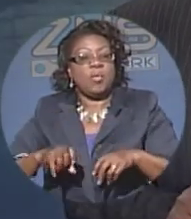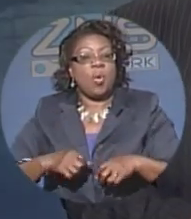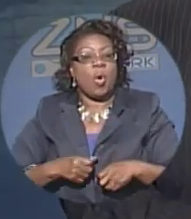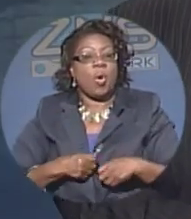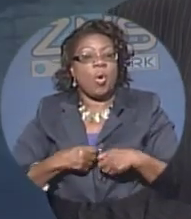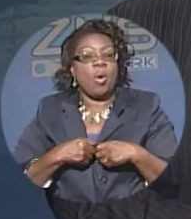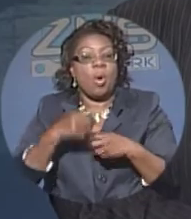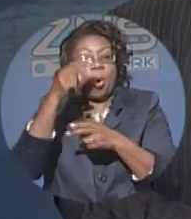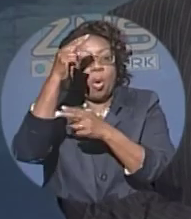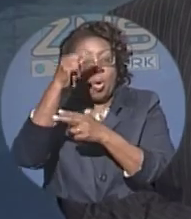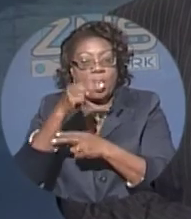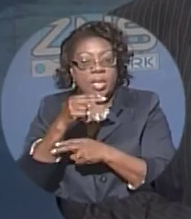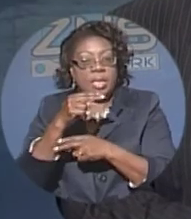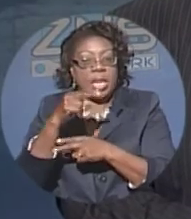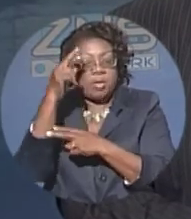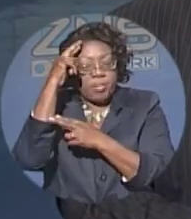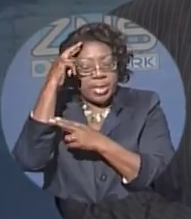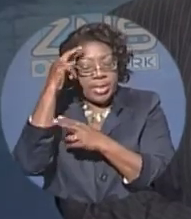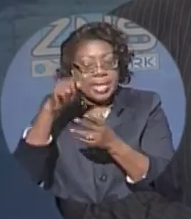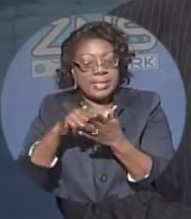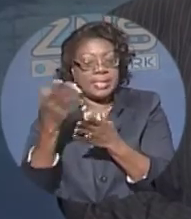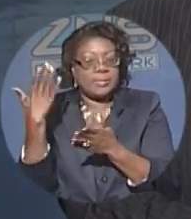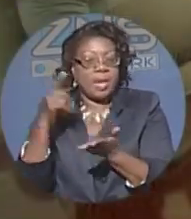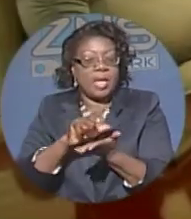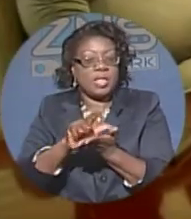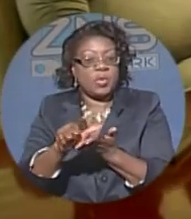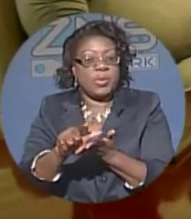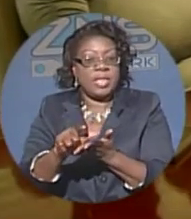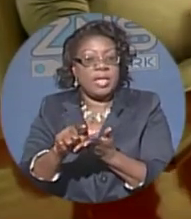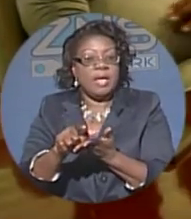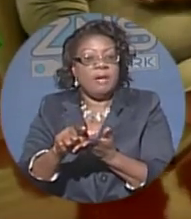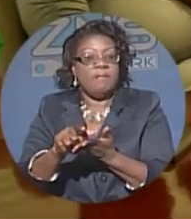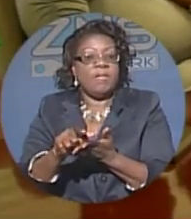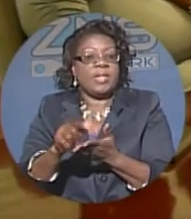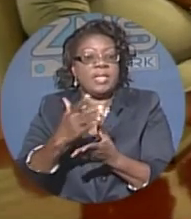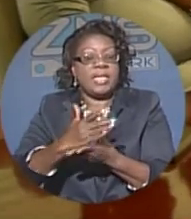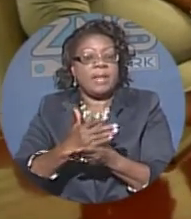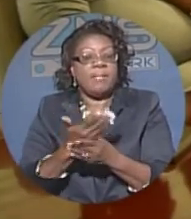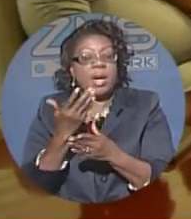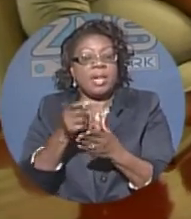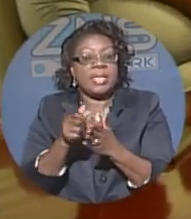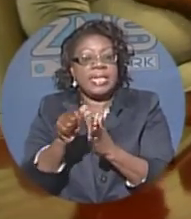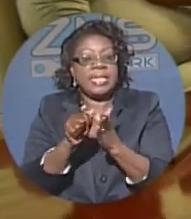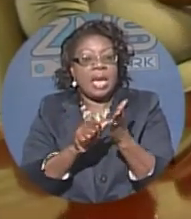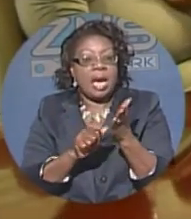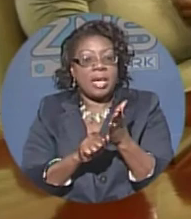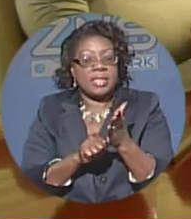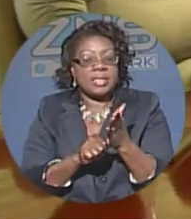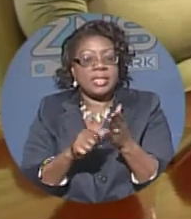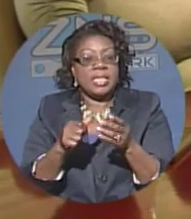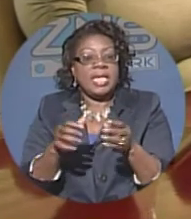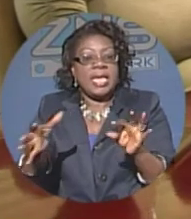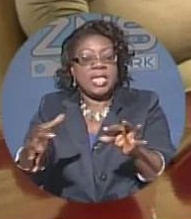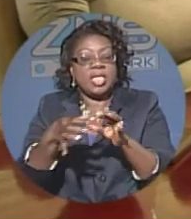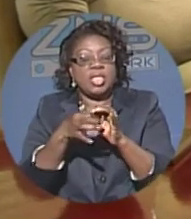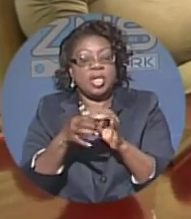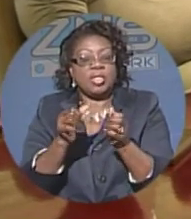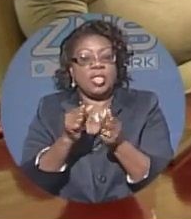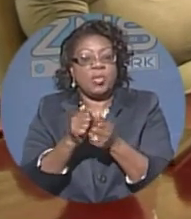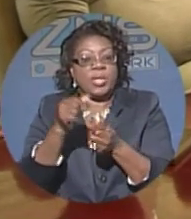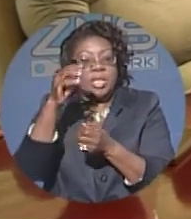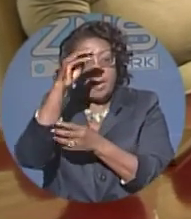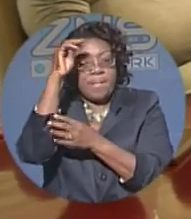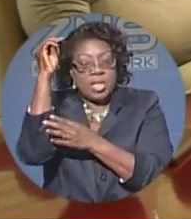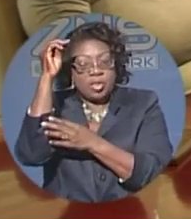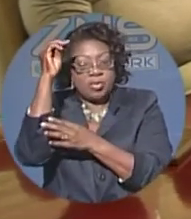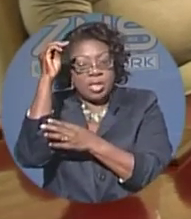for their contributions to the arts. The effort is spearheaded by the Adiza Foundation in conjunction with the Ministry of Youth, Sports and Culture. Students